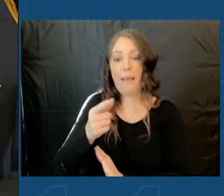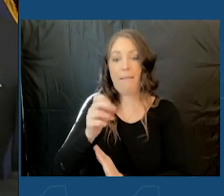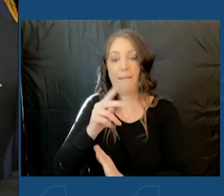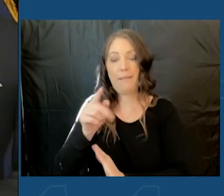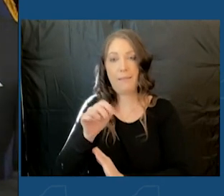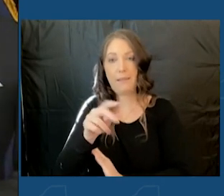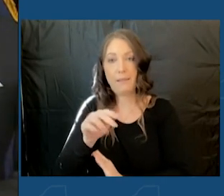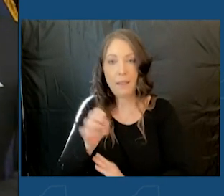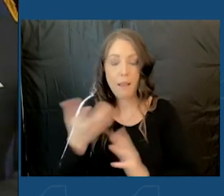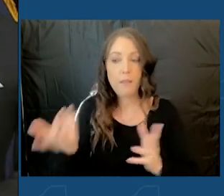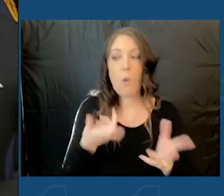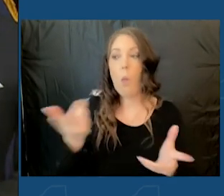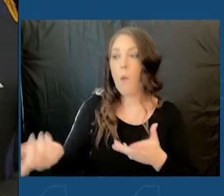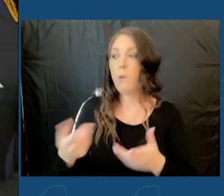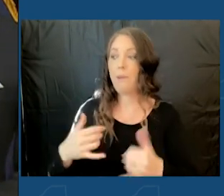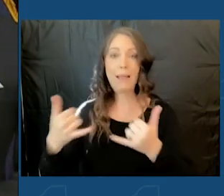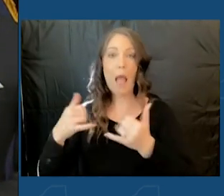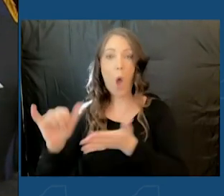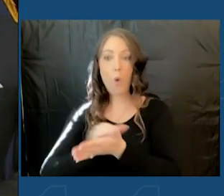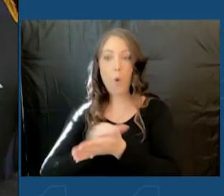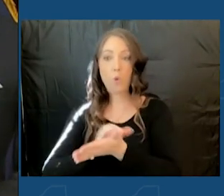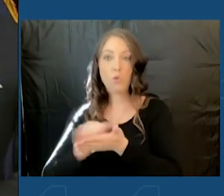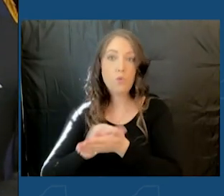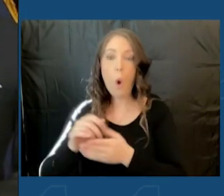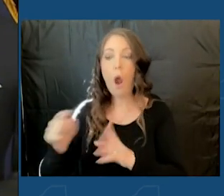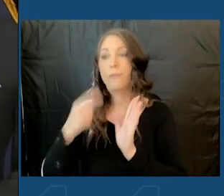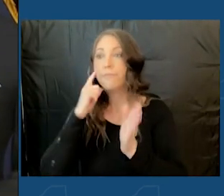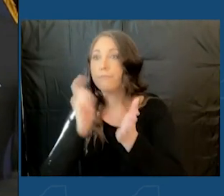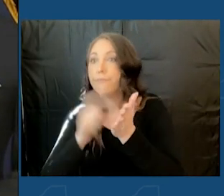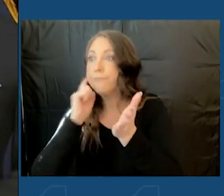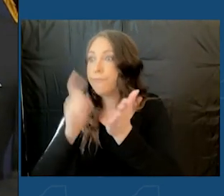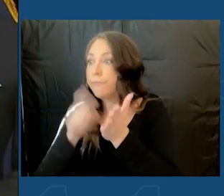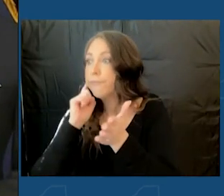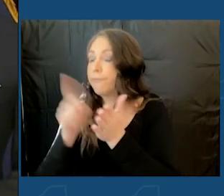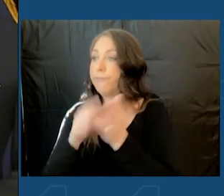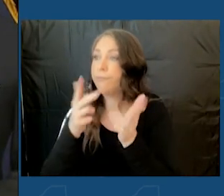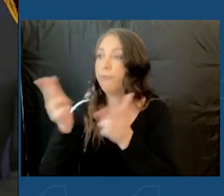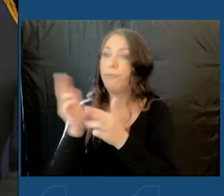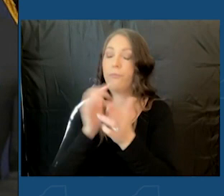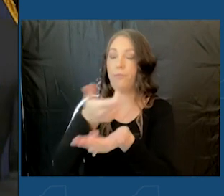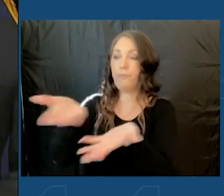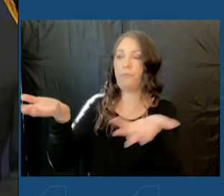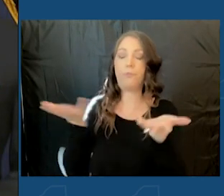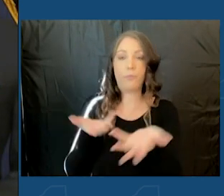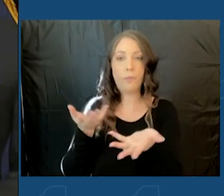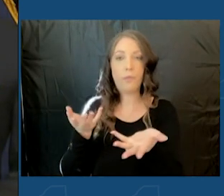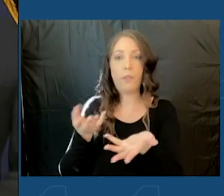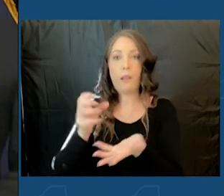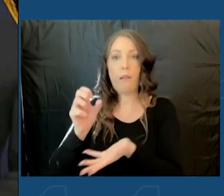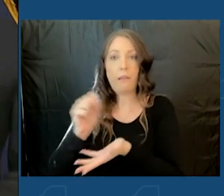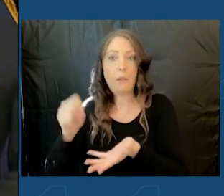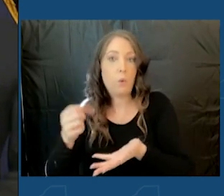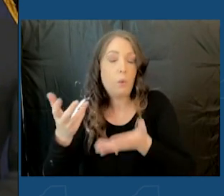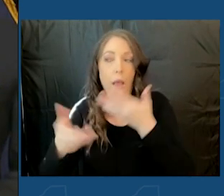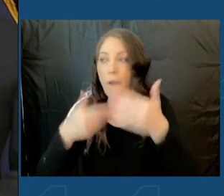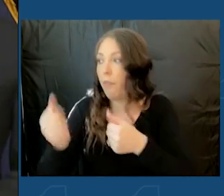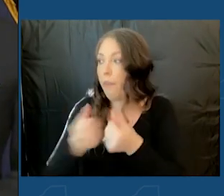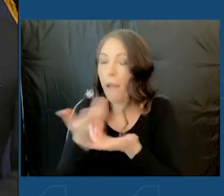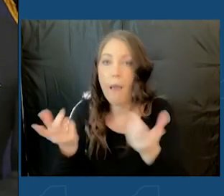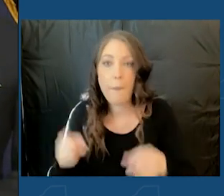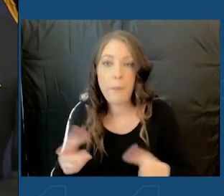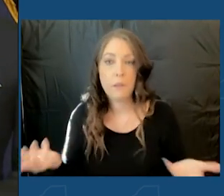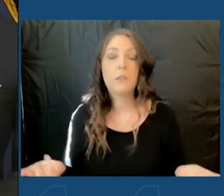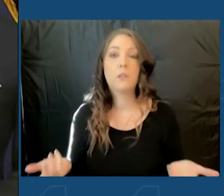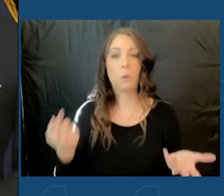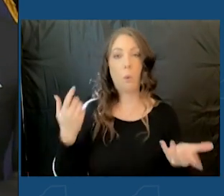of Brooklyn, the Bronx, Manhattan, as well as upstate New York, Syracuse, Rochester, Buffalo. So we have been